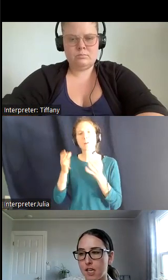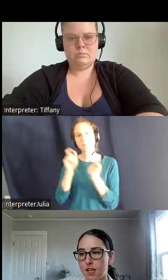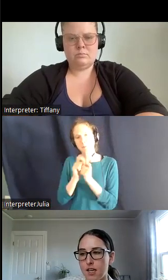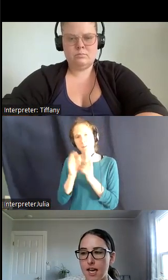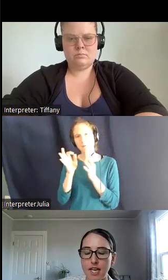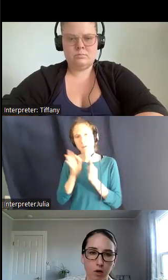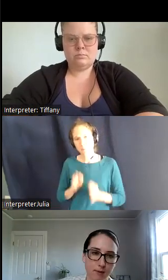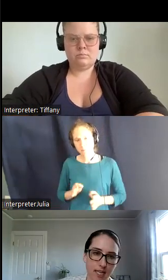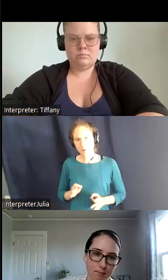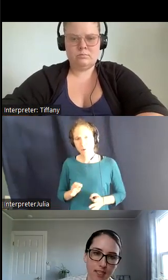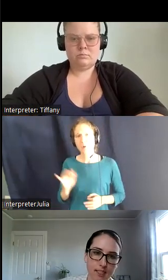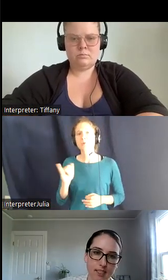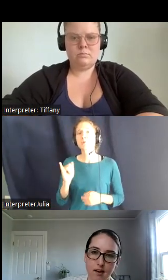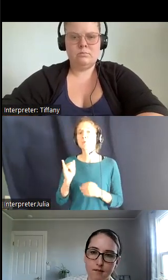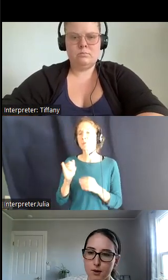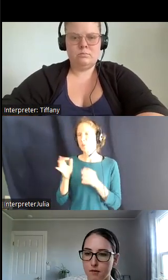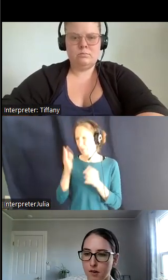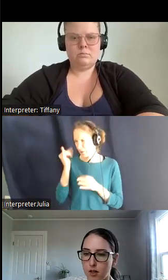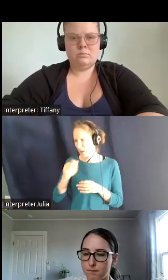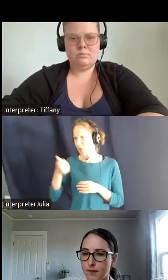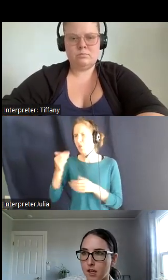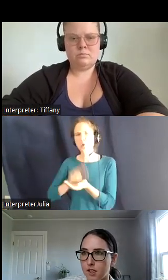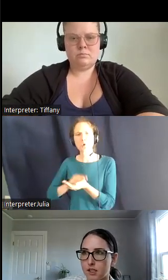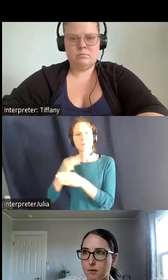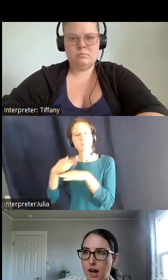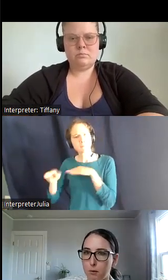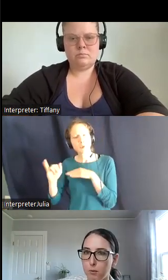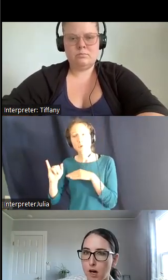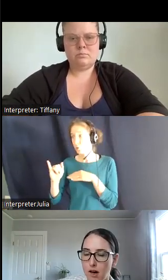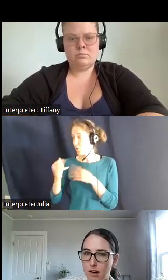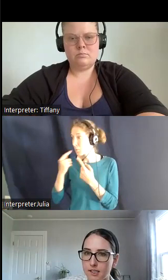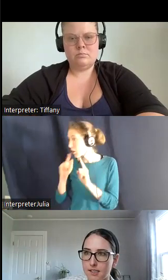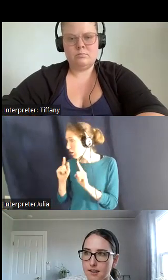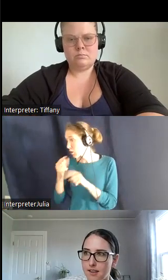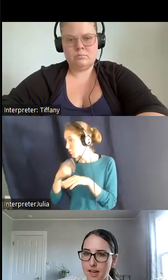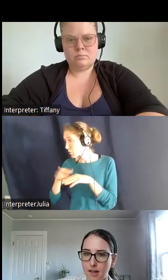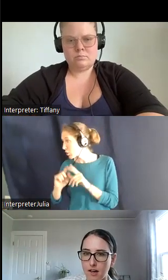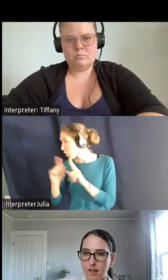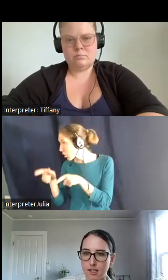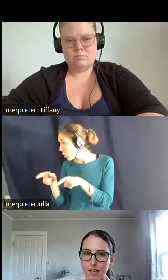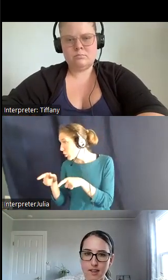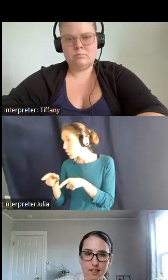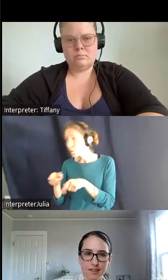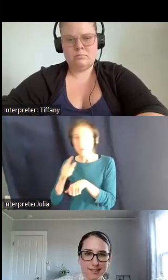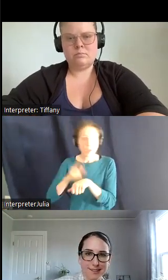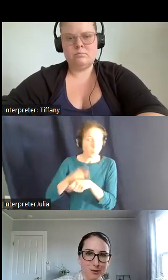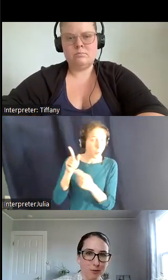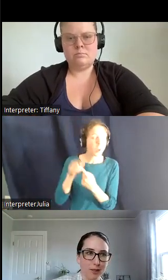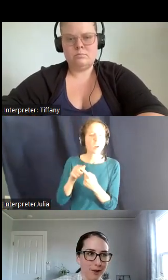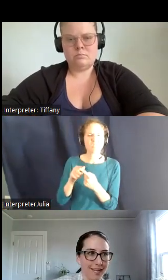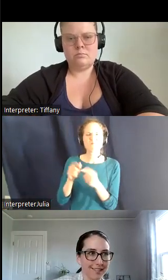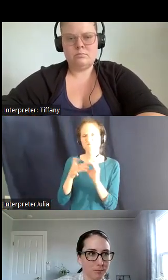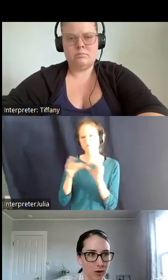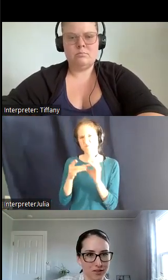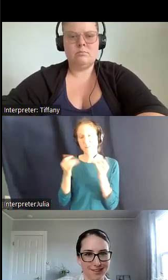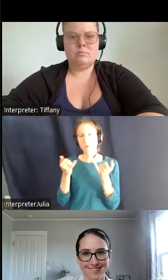provider, and the outcome and timeliness of the referral. So I will pause there because I think that this is normally